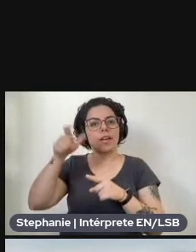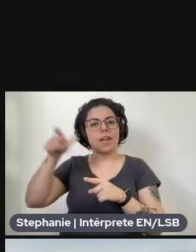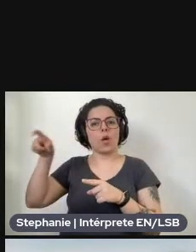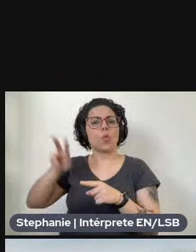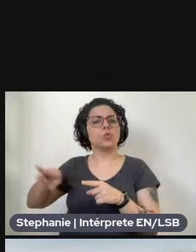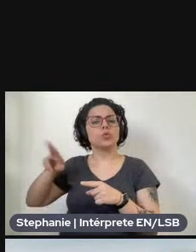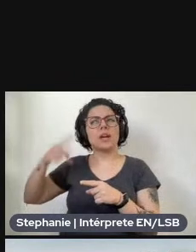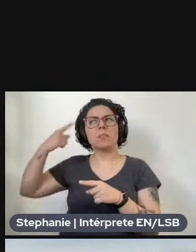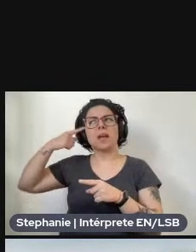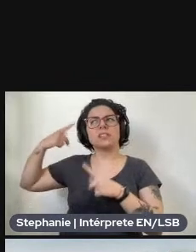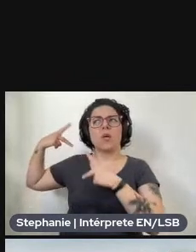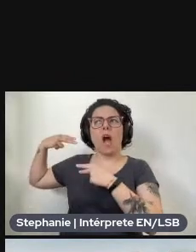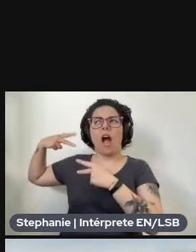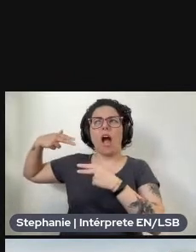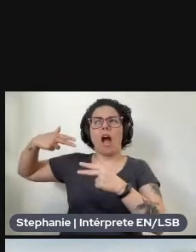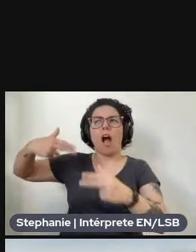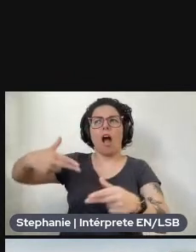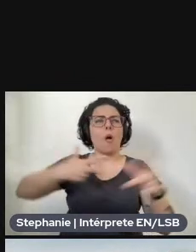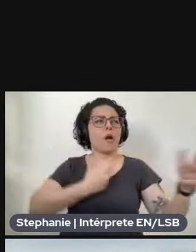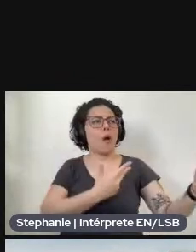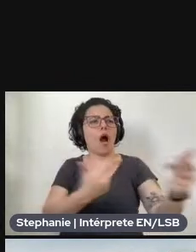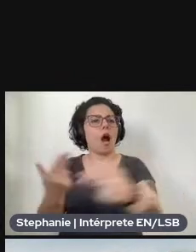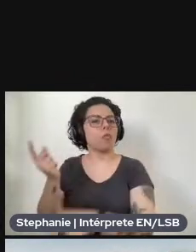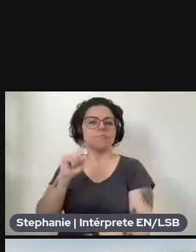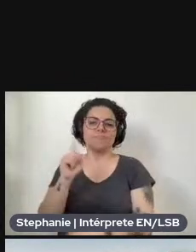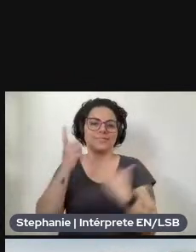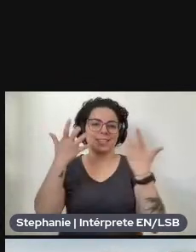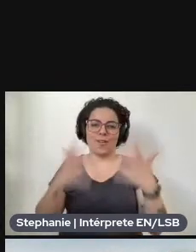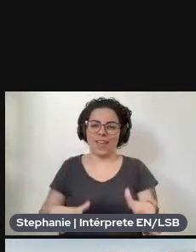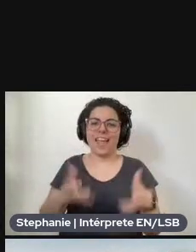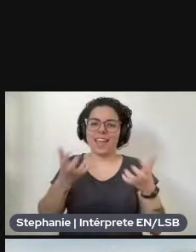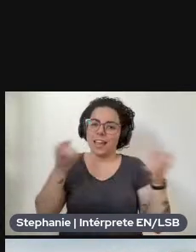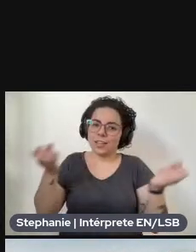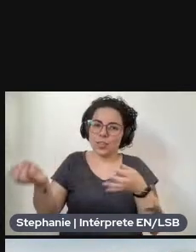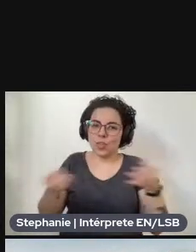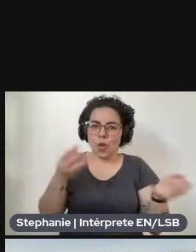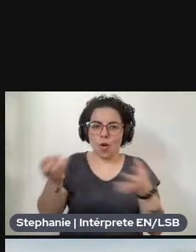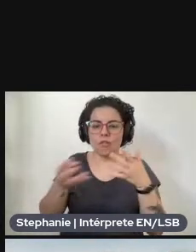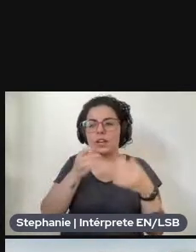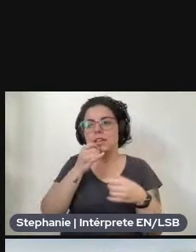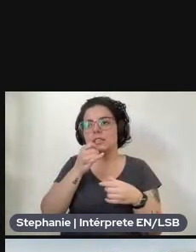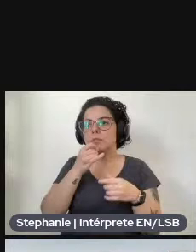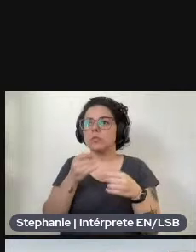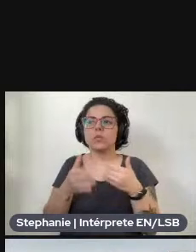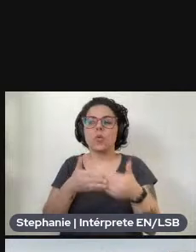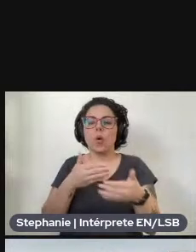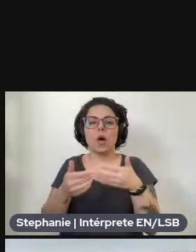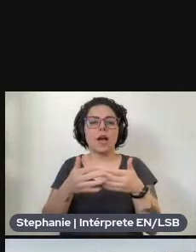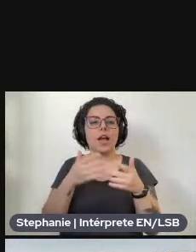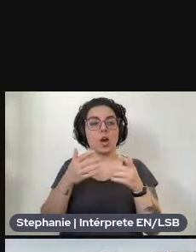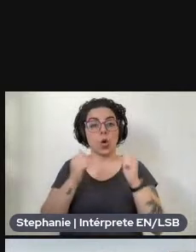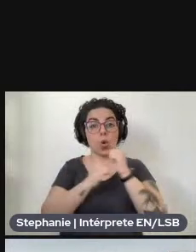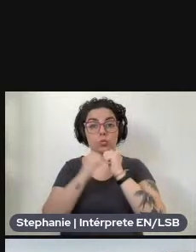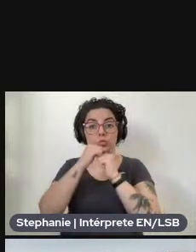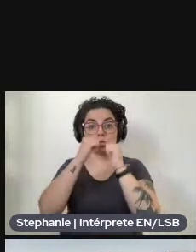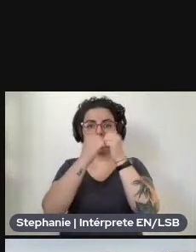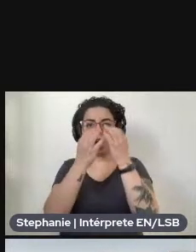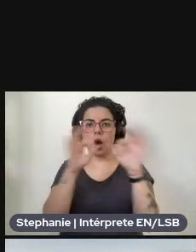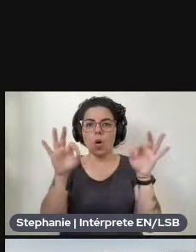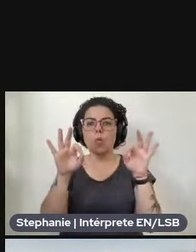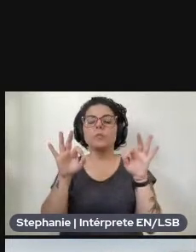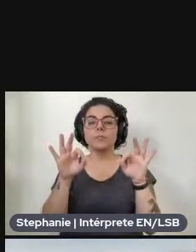same way as others do. And then the renewal that we observe within the inchoative construction might be explained